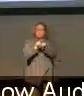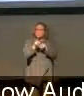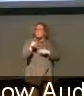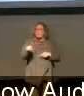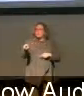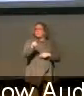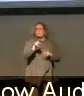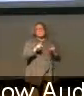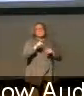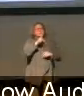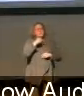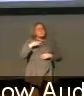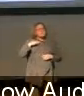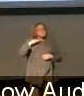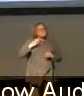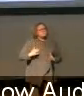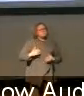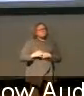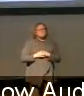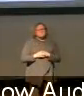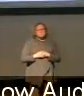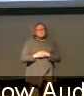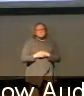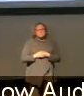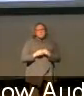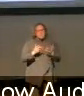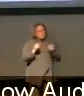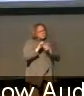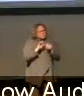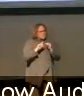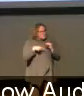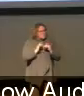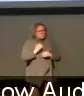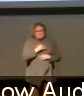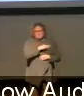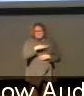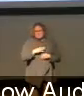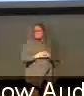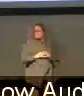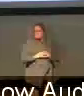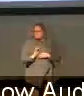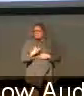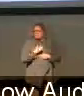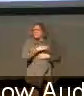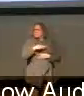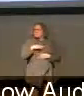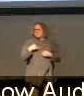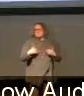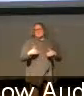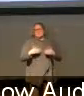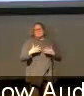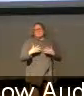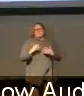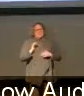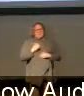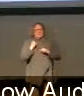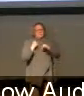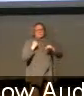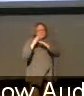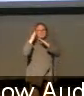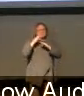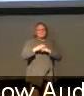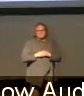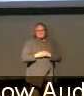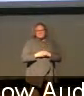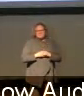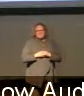volunteering. I want to talk a little bit about our people because our people are our greatest strength. And so to all